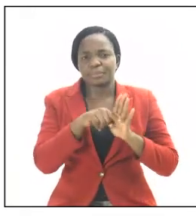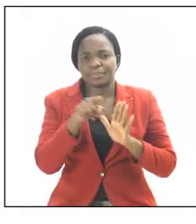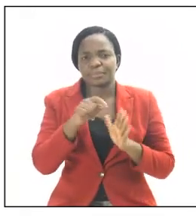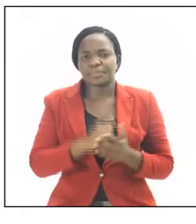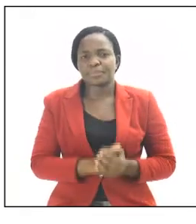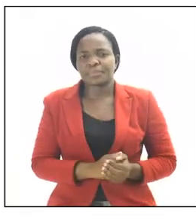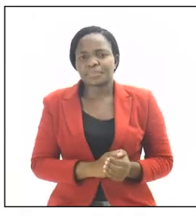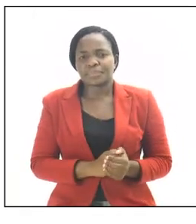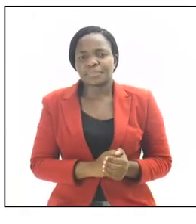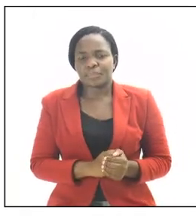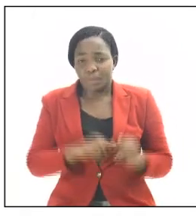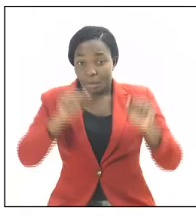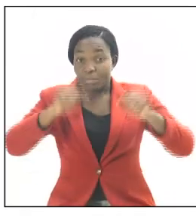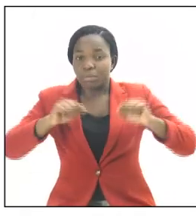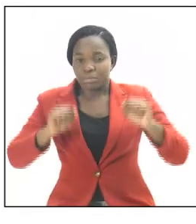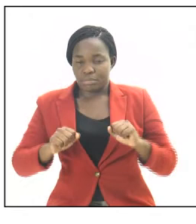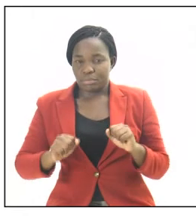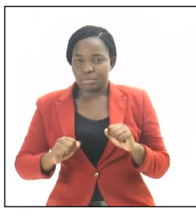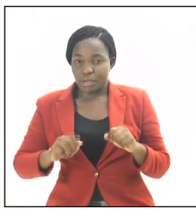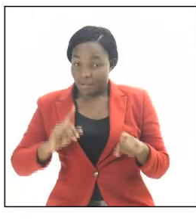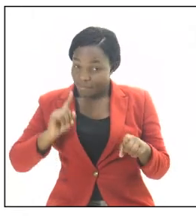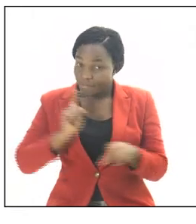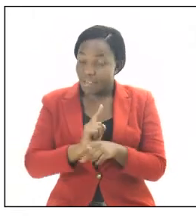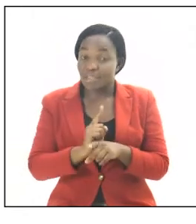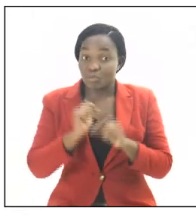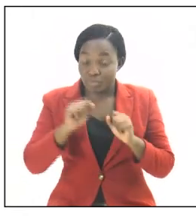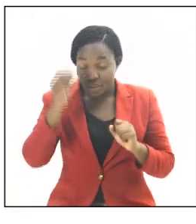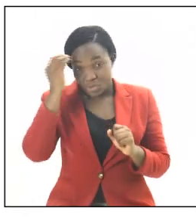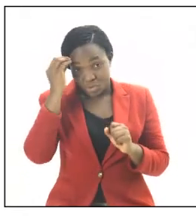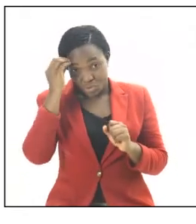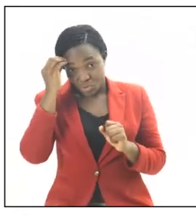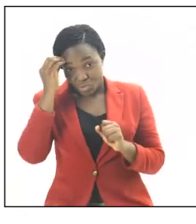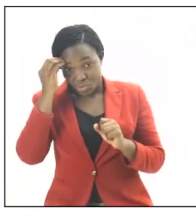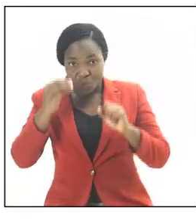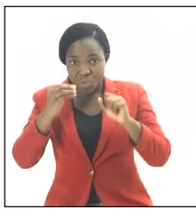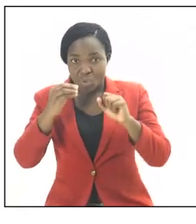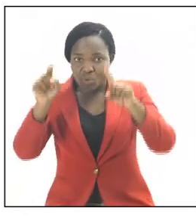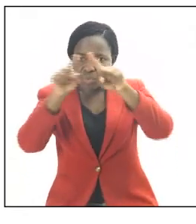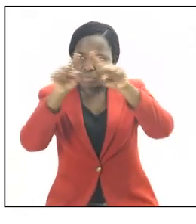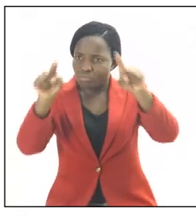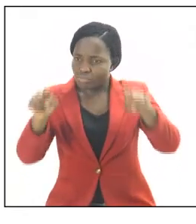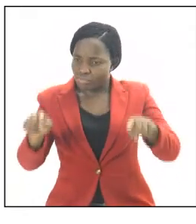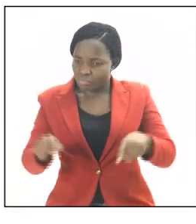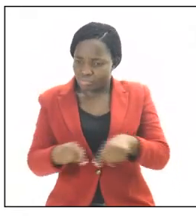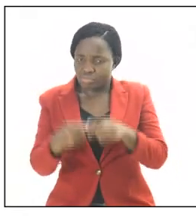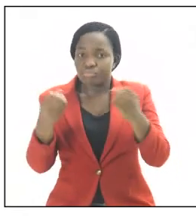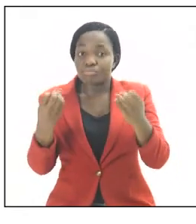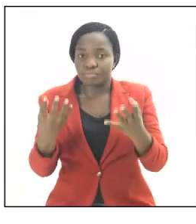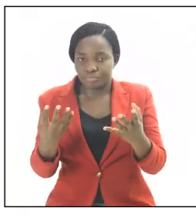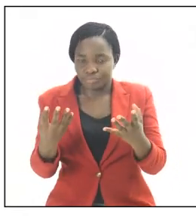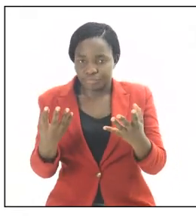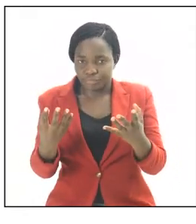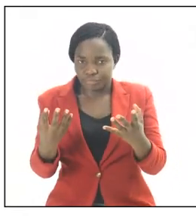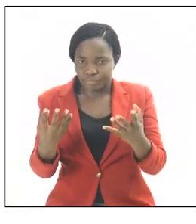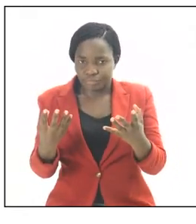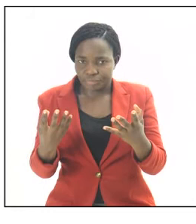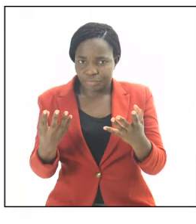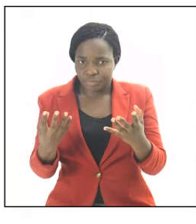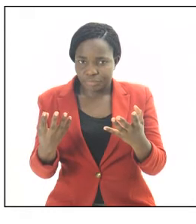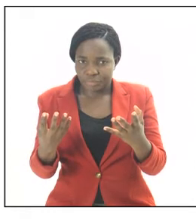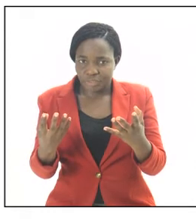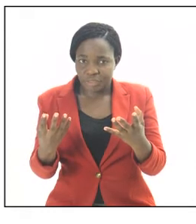Yes. First, we have to find the area of the whole rectangle. The dimensions are